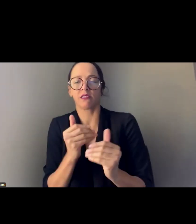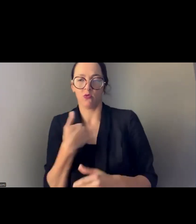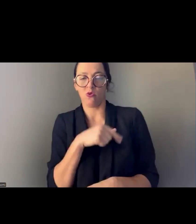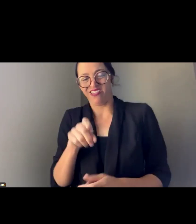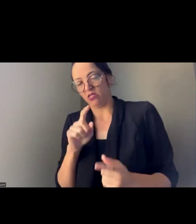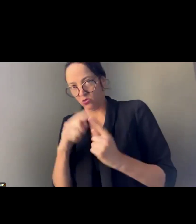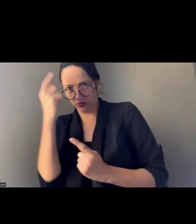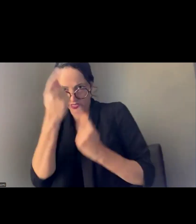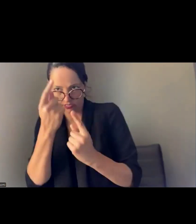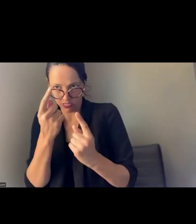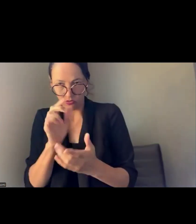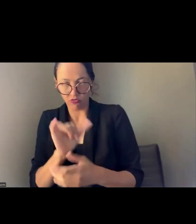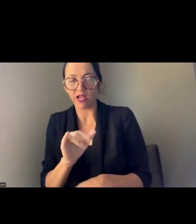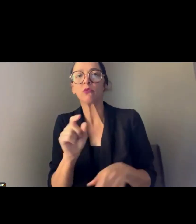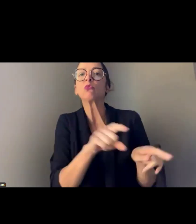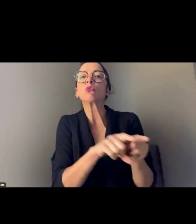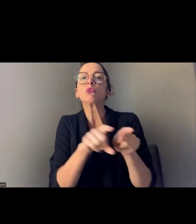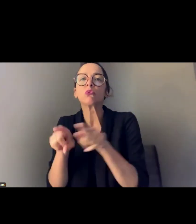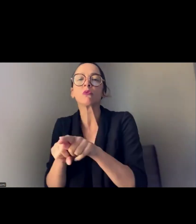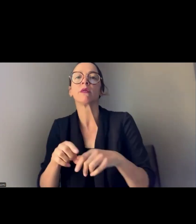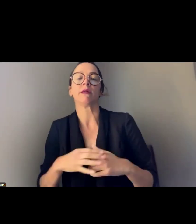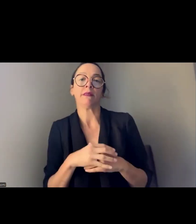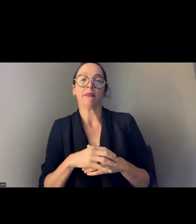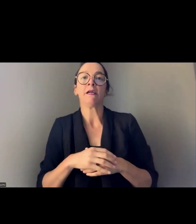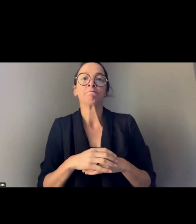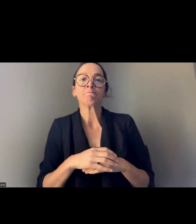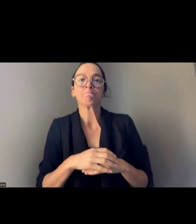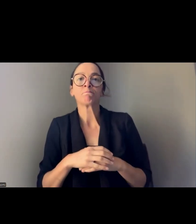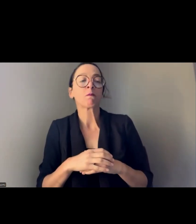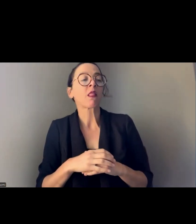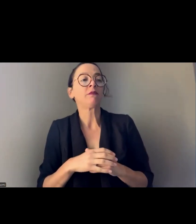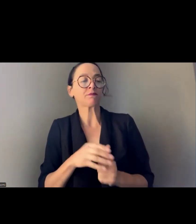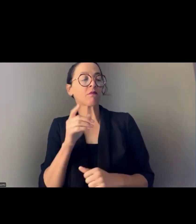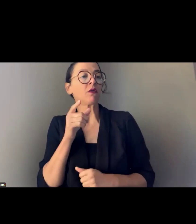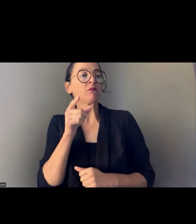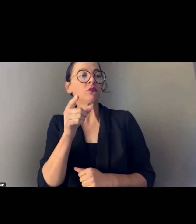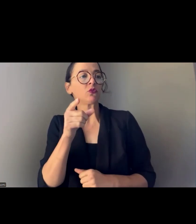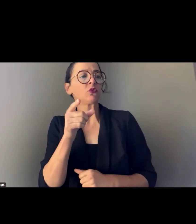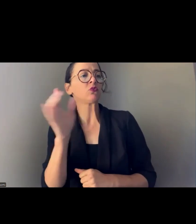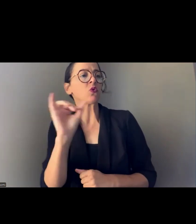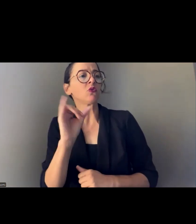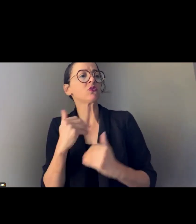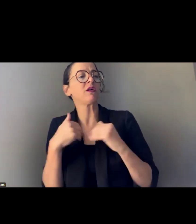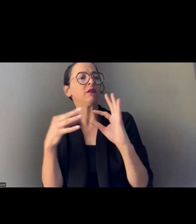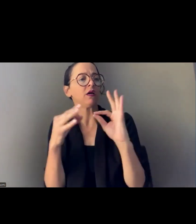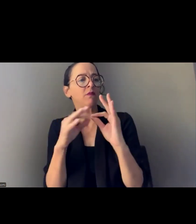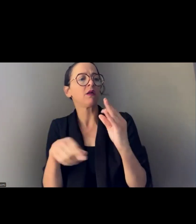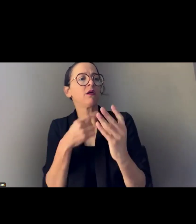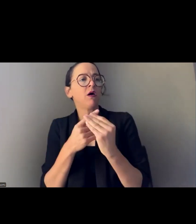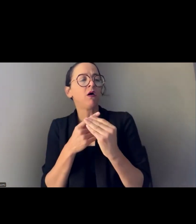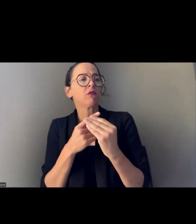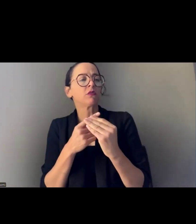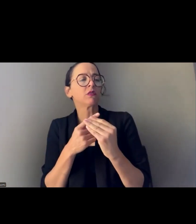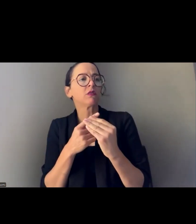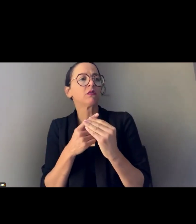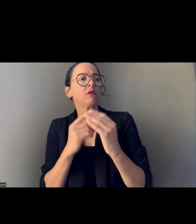here about metrics, making sure that metrics include whole person-centered needs tied to outcomes, which is almost